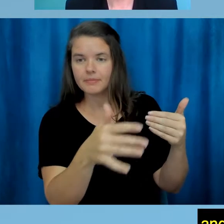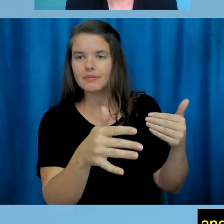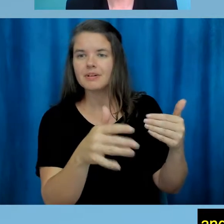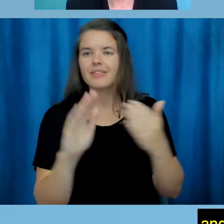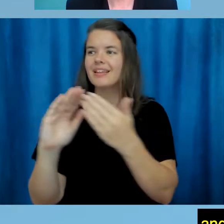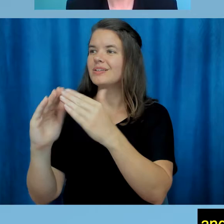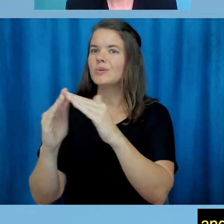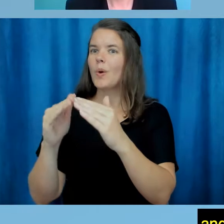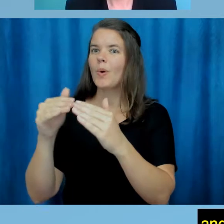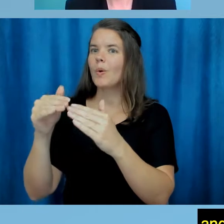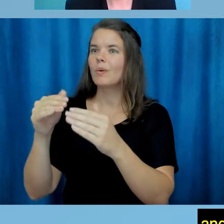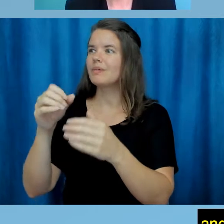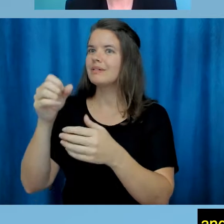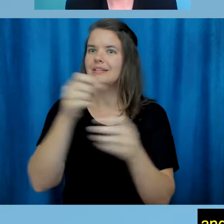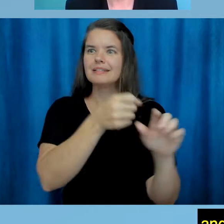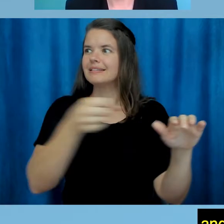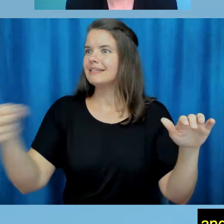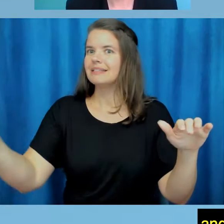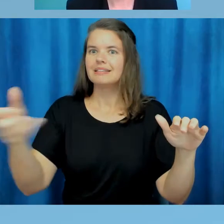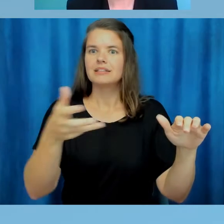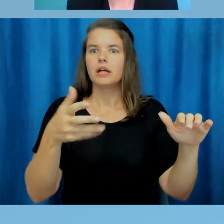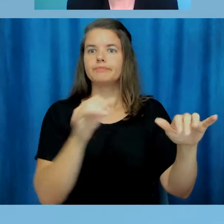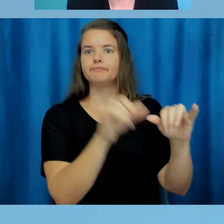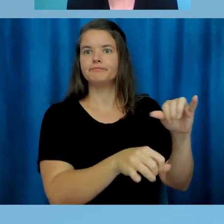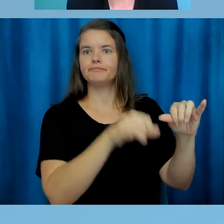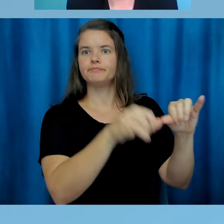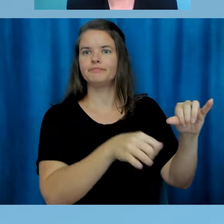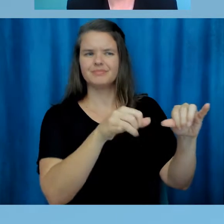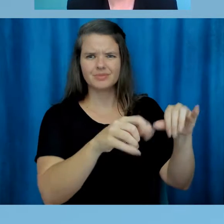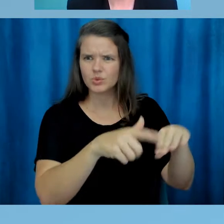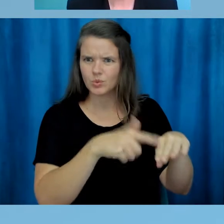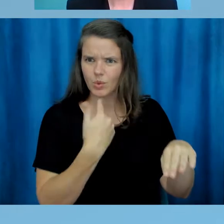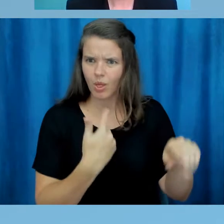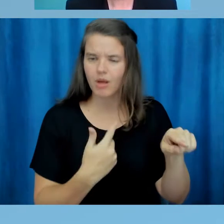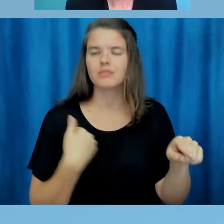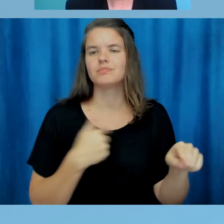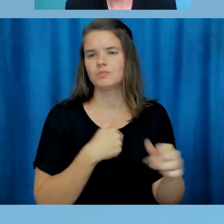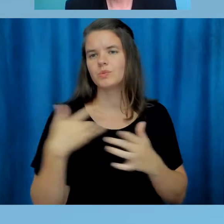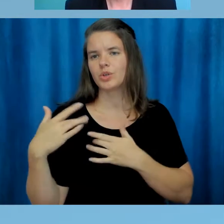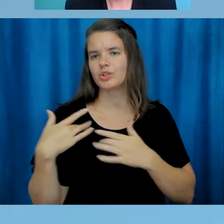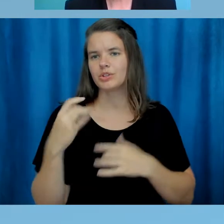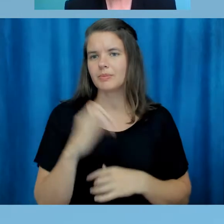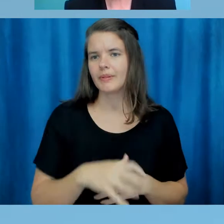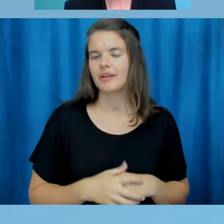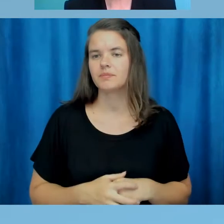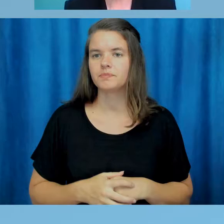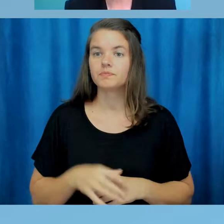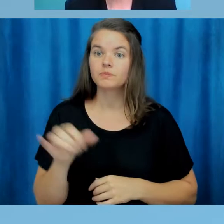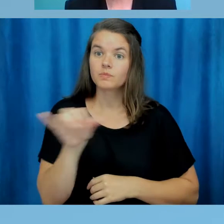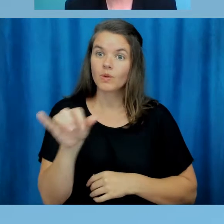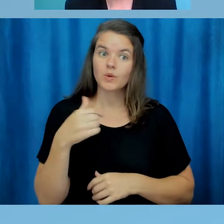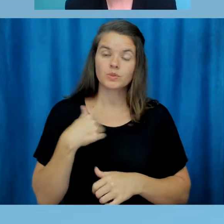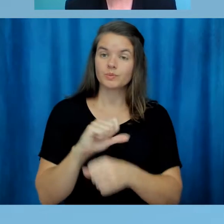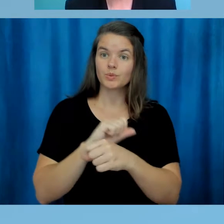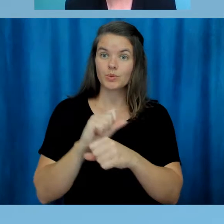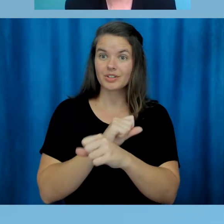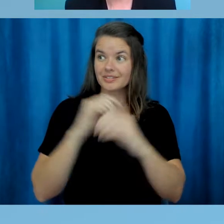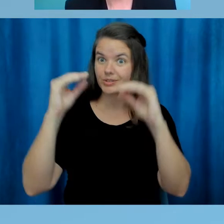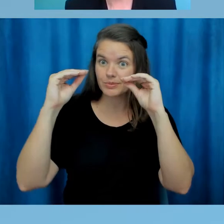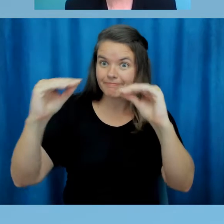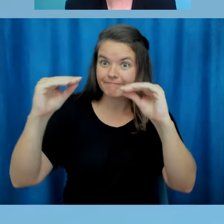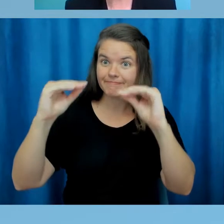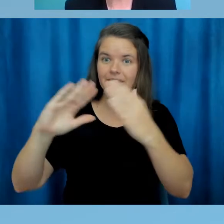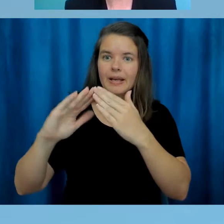community placement for them, and they stay too long. So we're concerned about that. We're also working to educate the